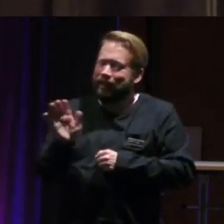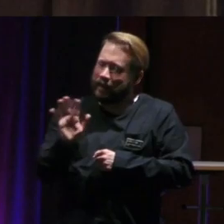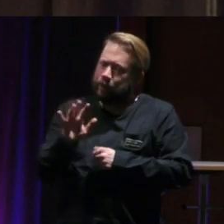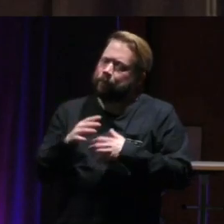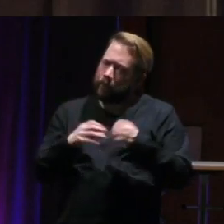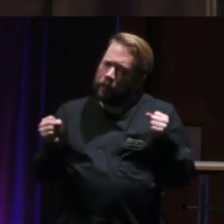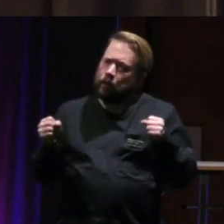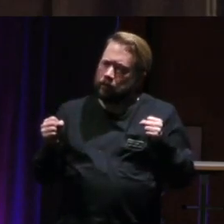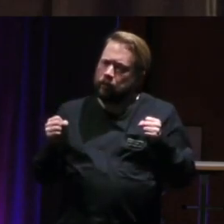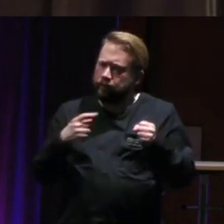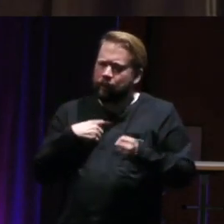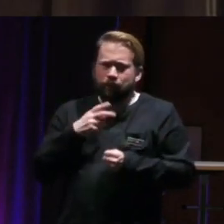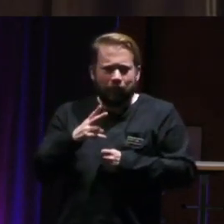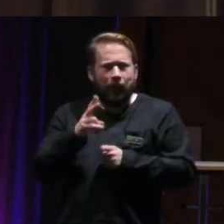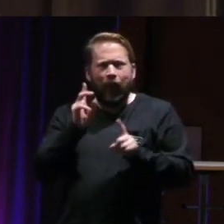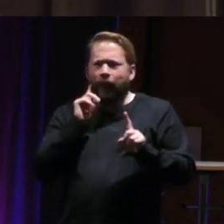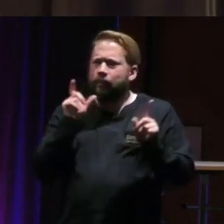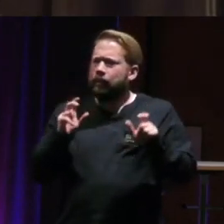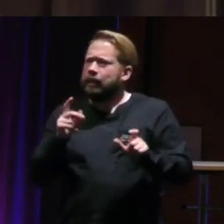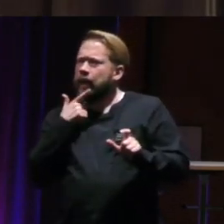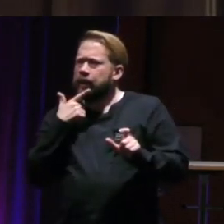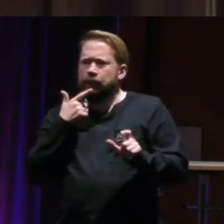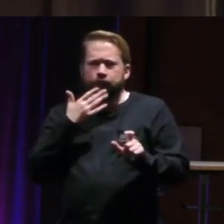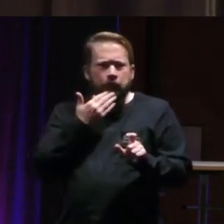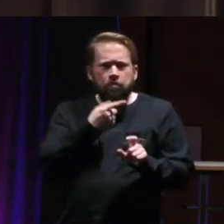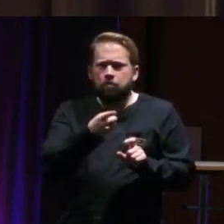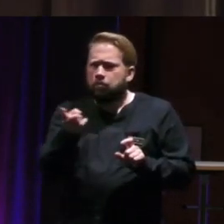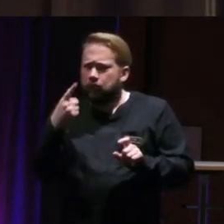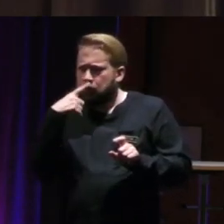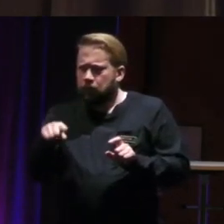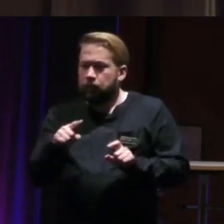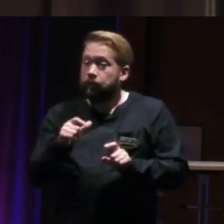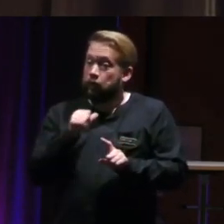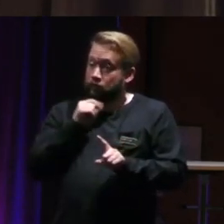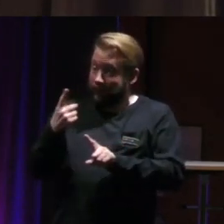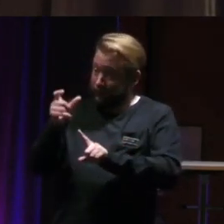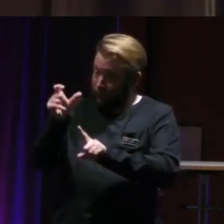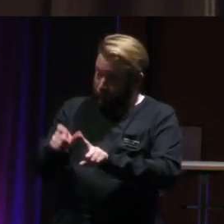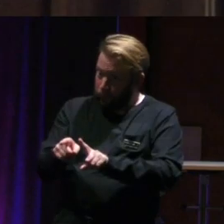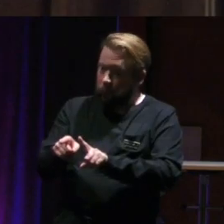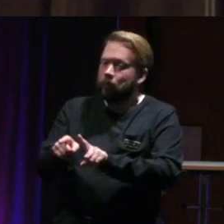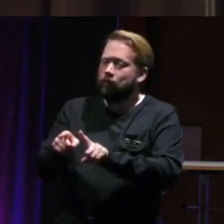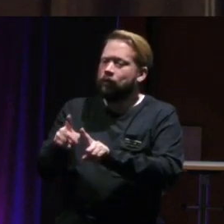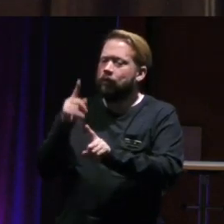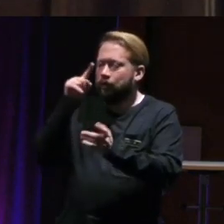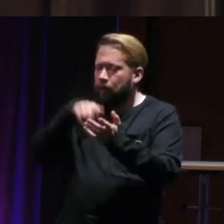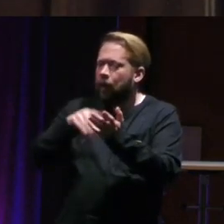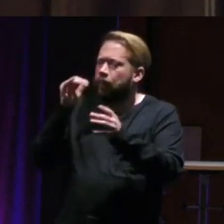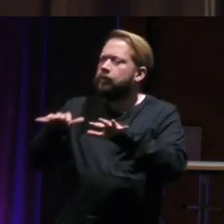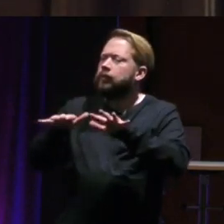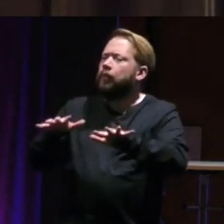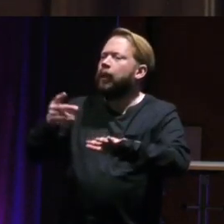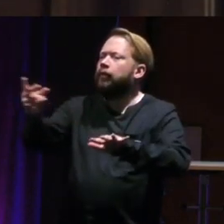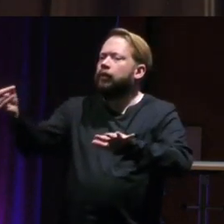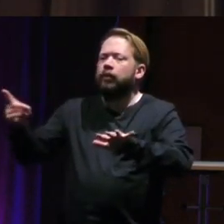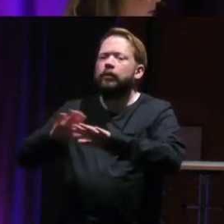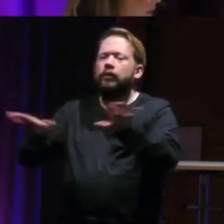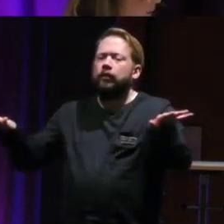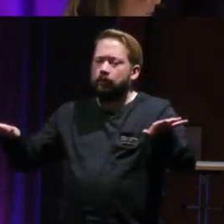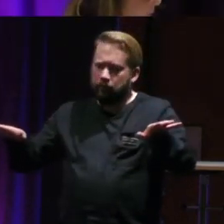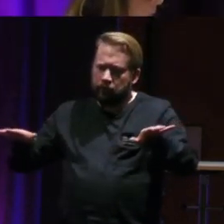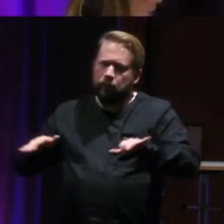the ones to frighten the others. Yes, yeah, how yeah, to yeah say. Of course. It silences people in that yeah sense. And you, Mikhail,